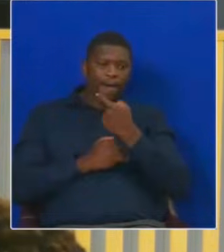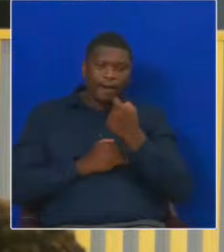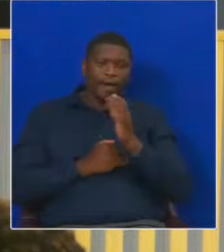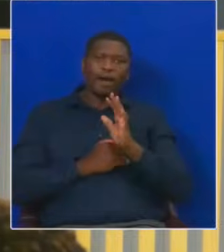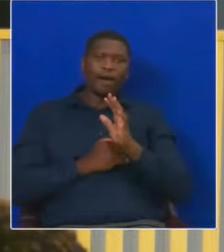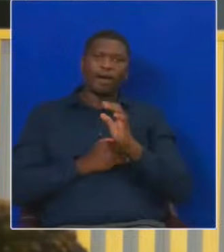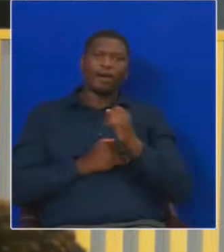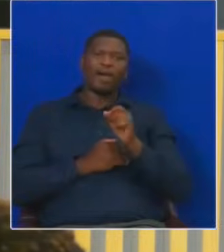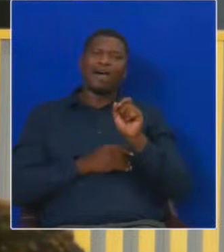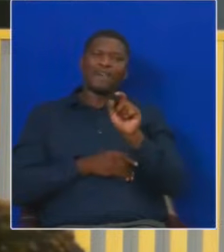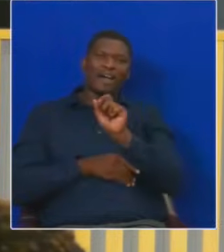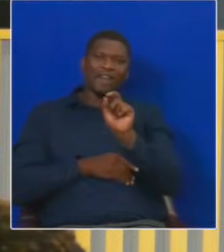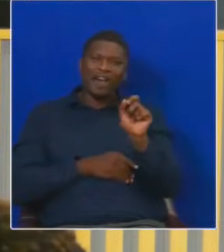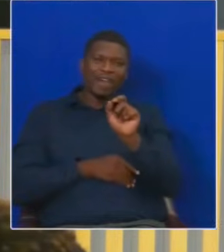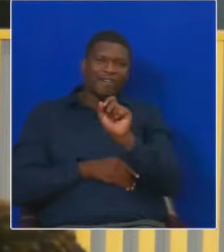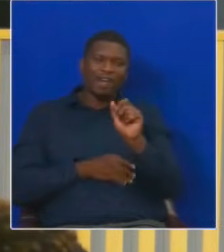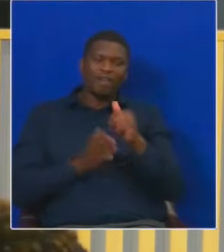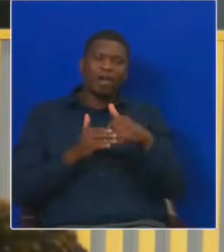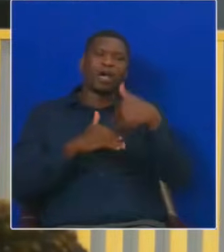December